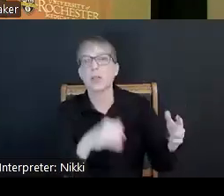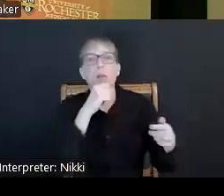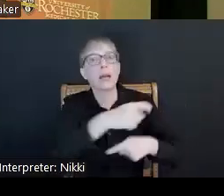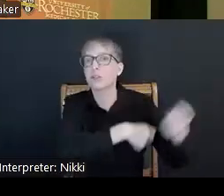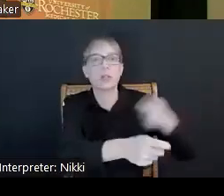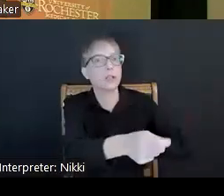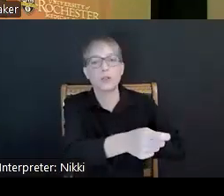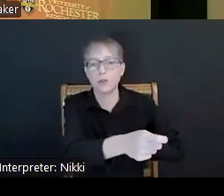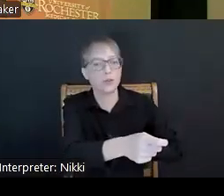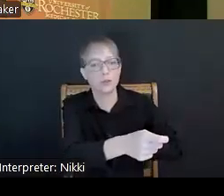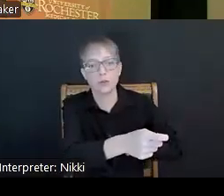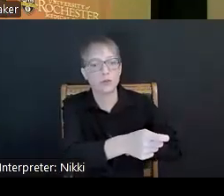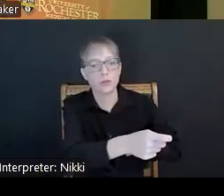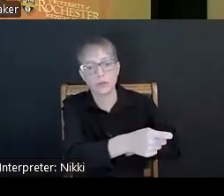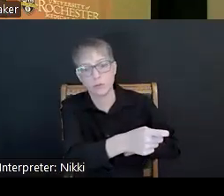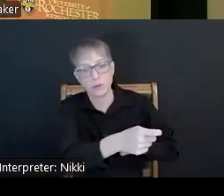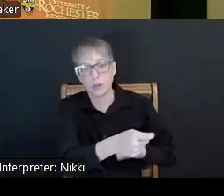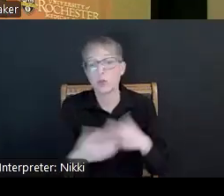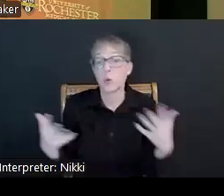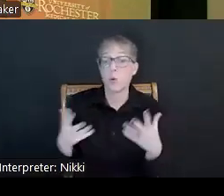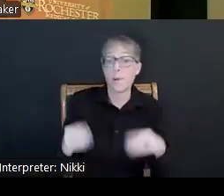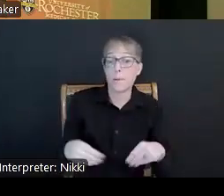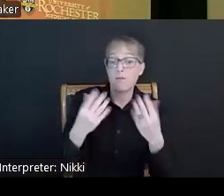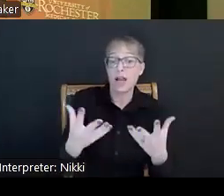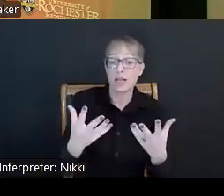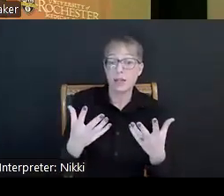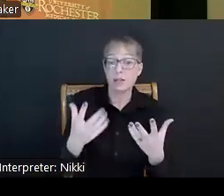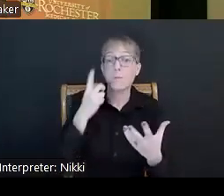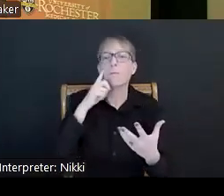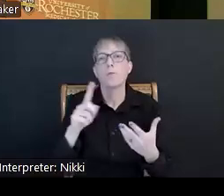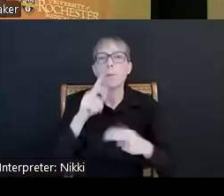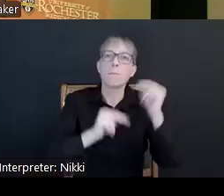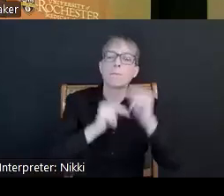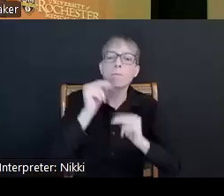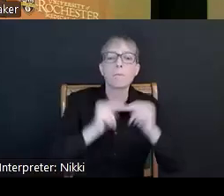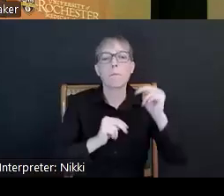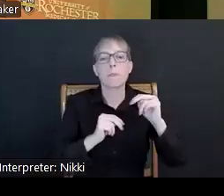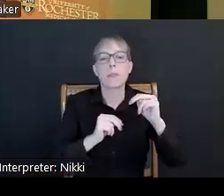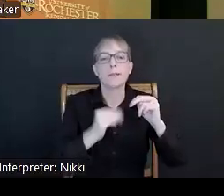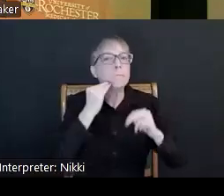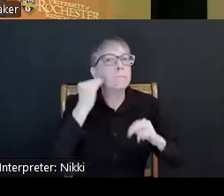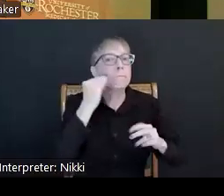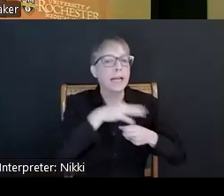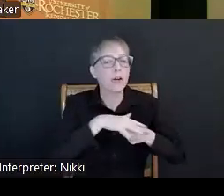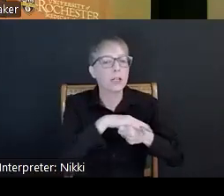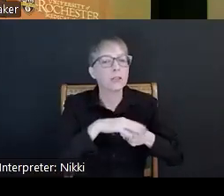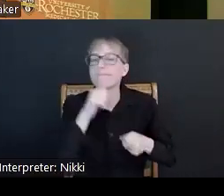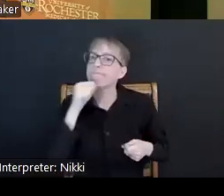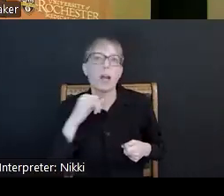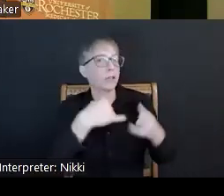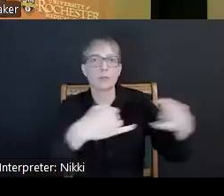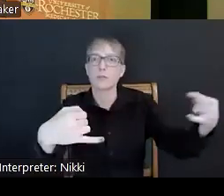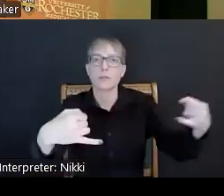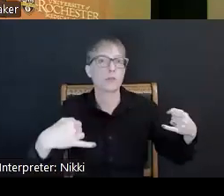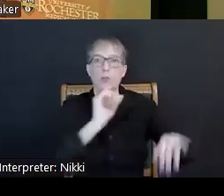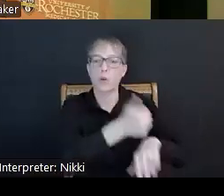which is being provided with the needed facilities for building in the residential areas is being upzoned to